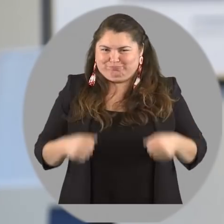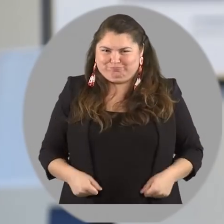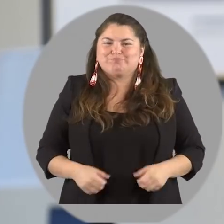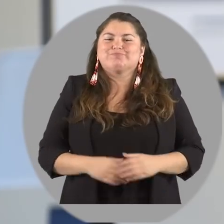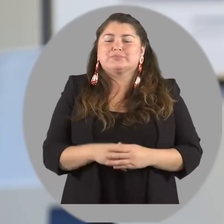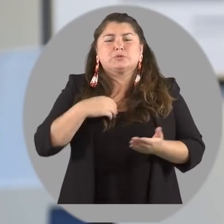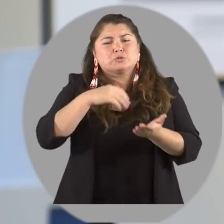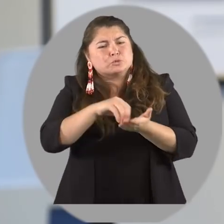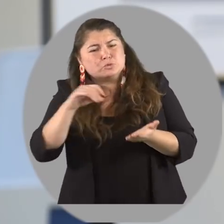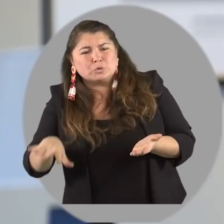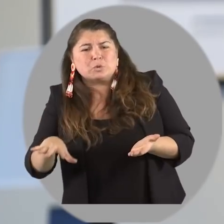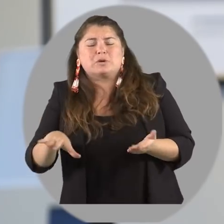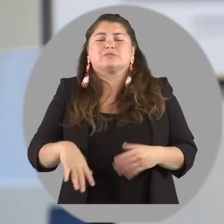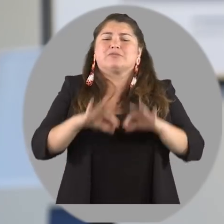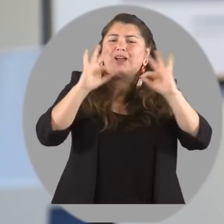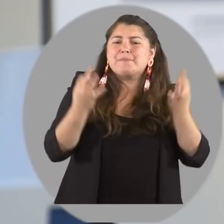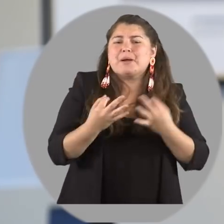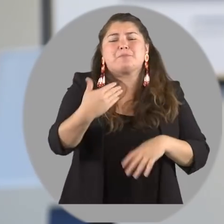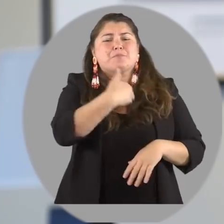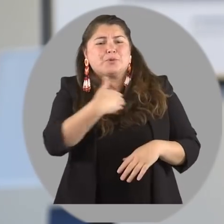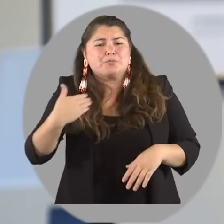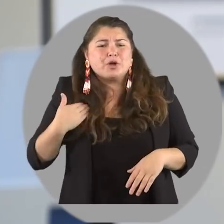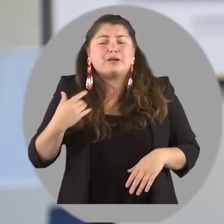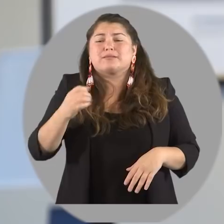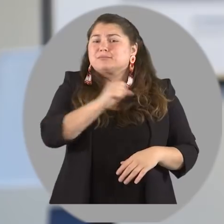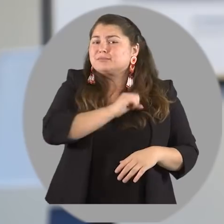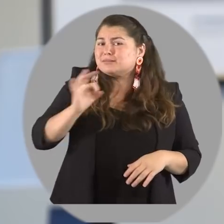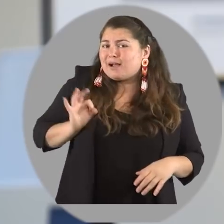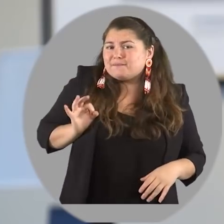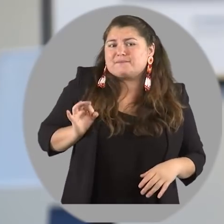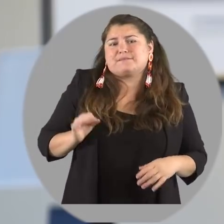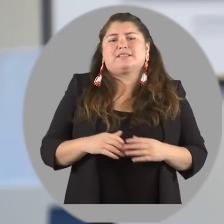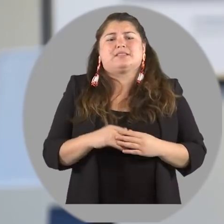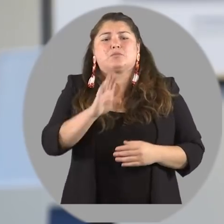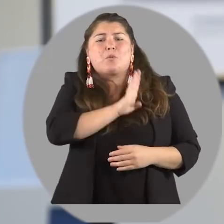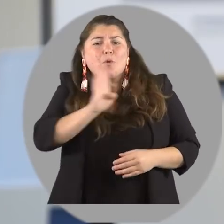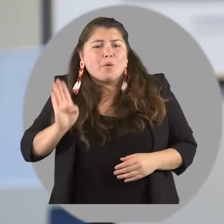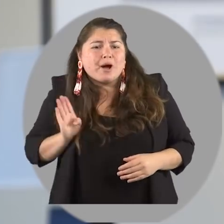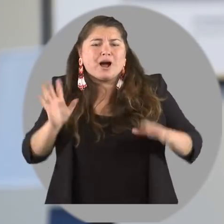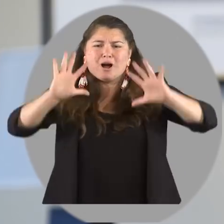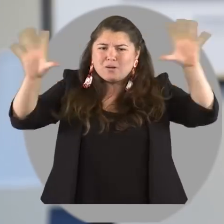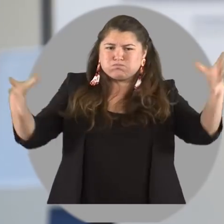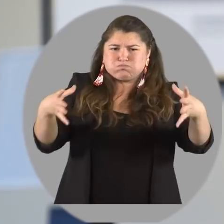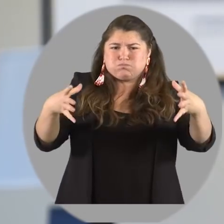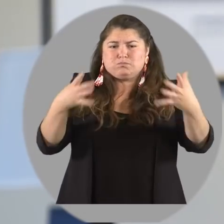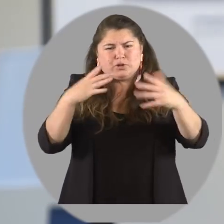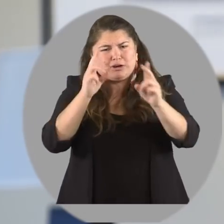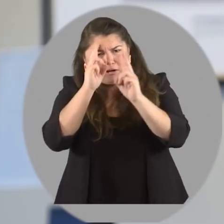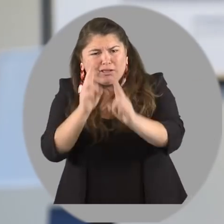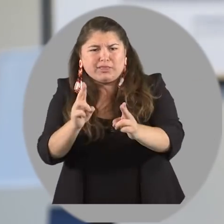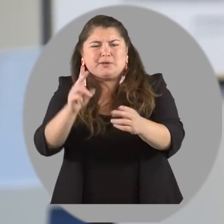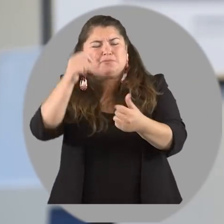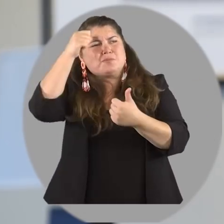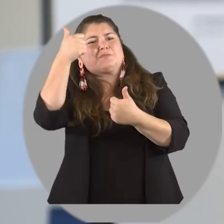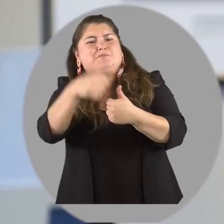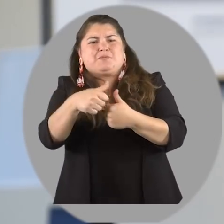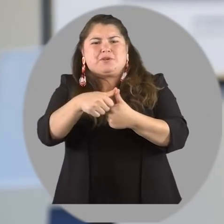students, family members and caregivers, staff members and trustees coming together to honor and remember